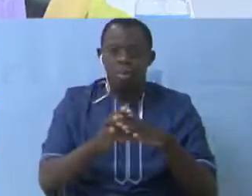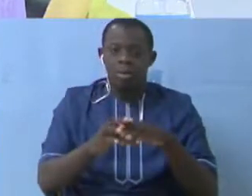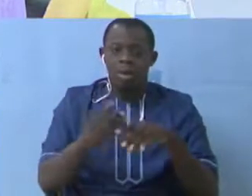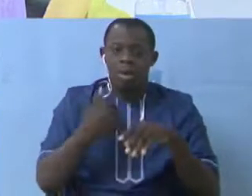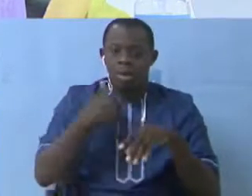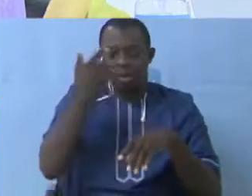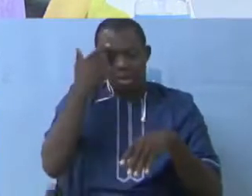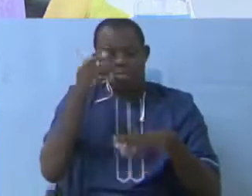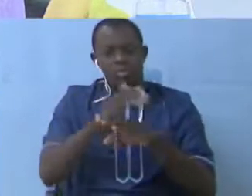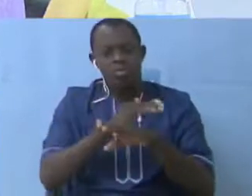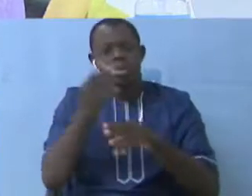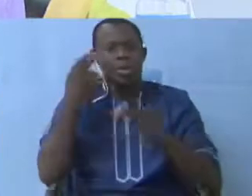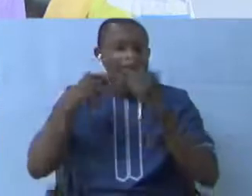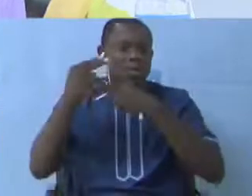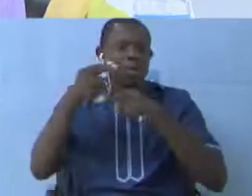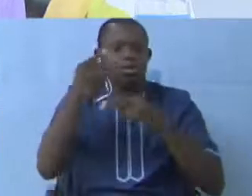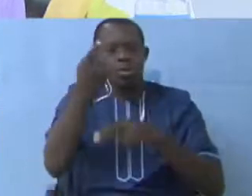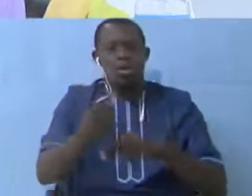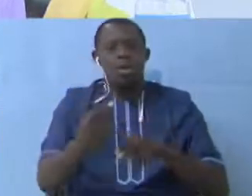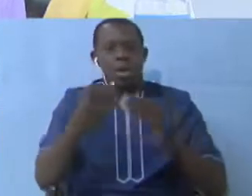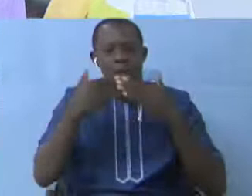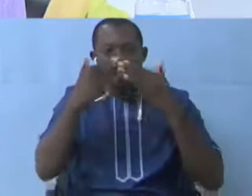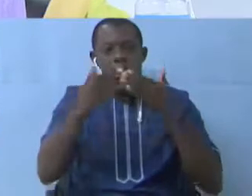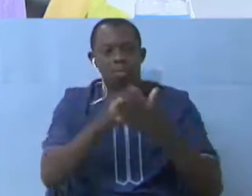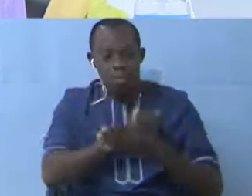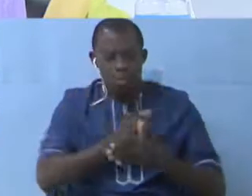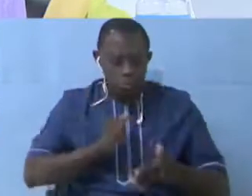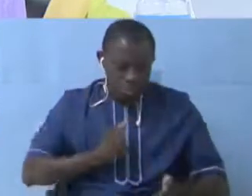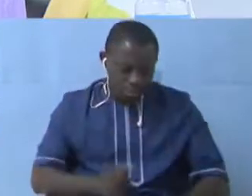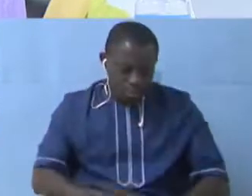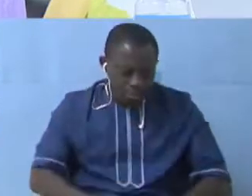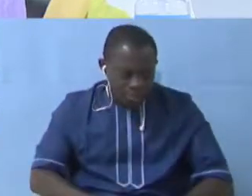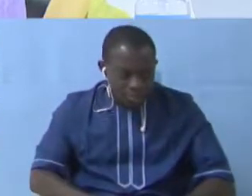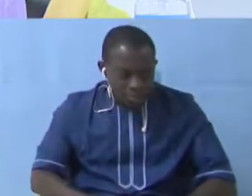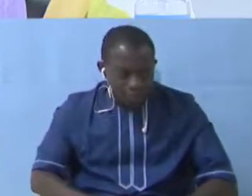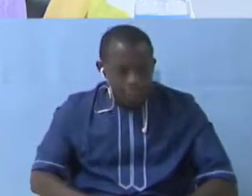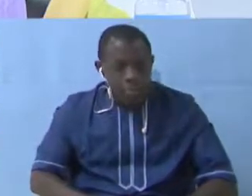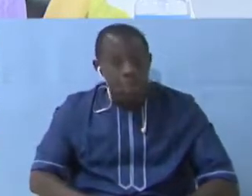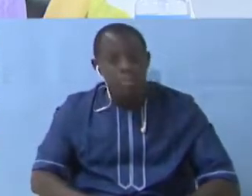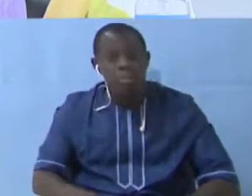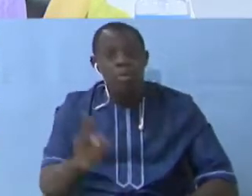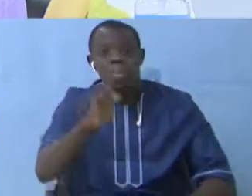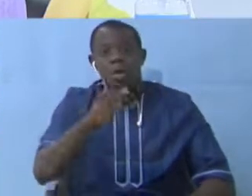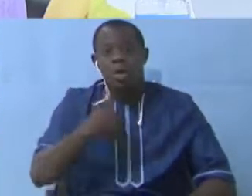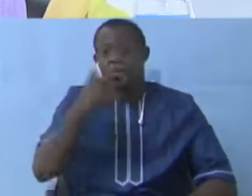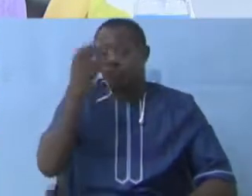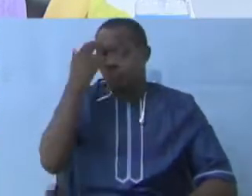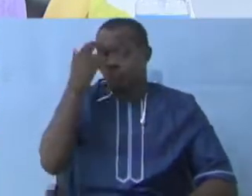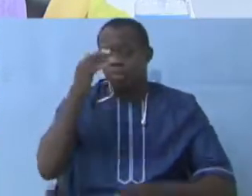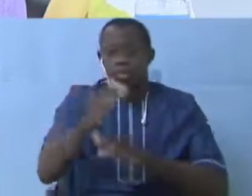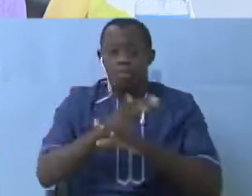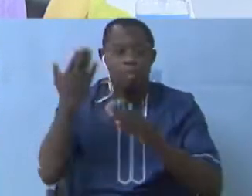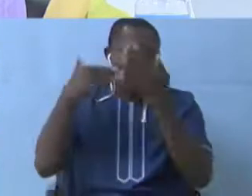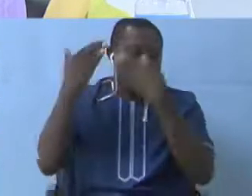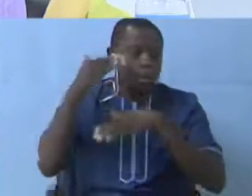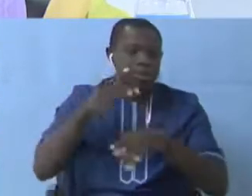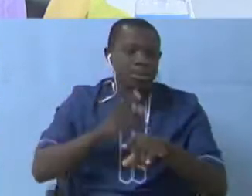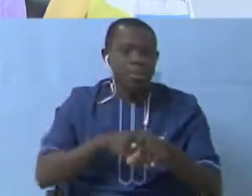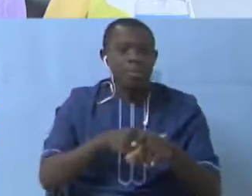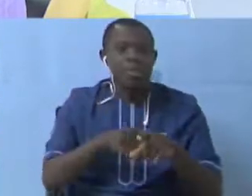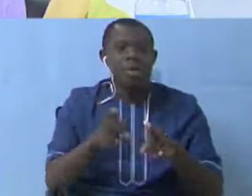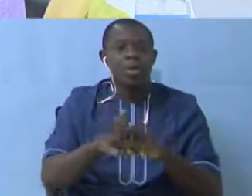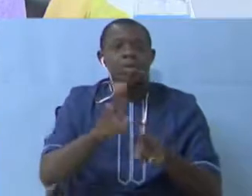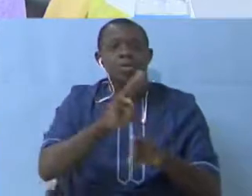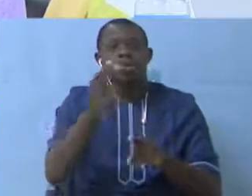will only tell us what he was thinking, because what I know at that time,